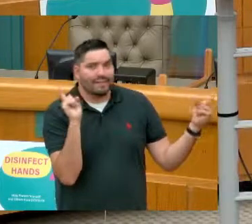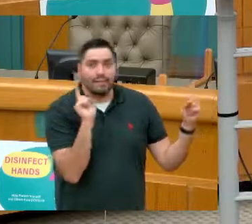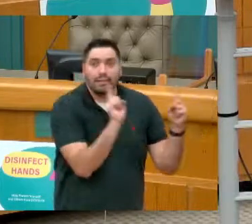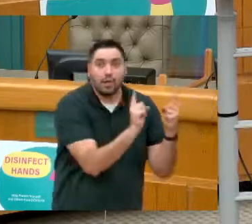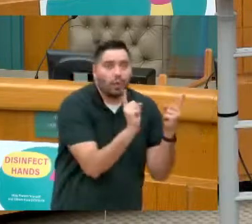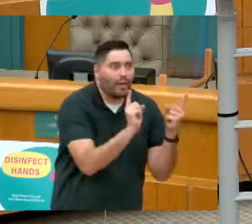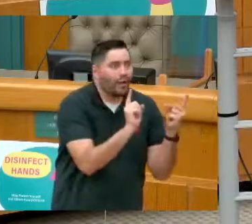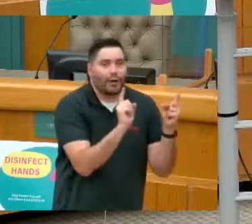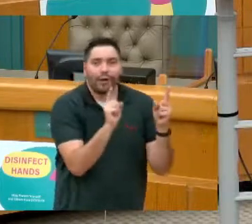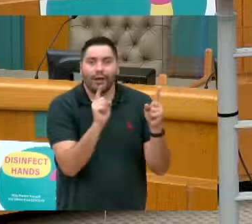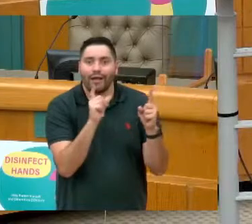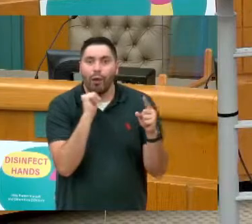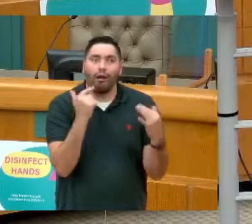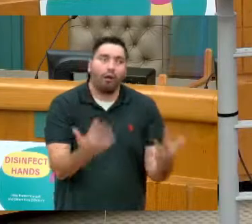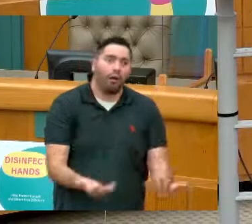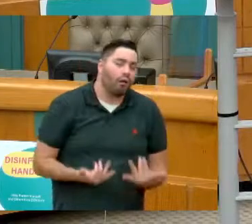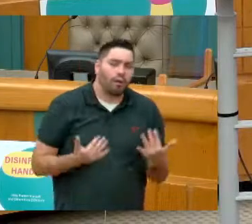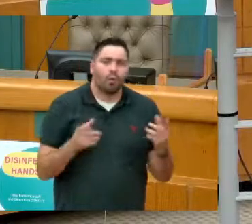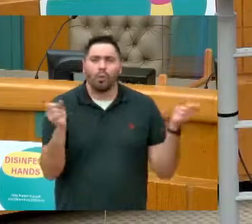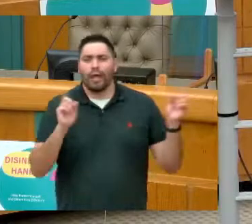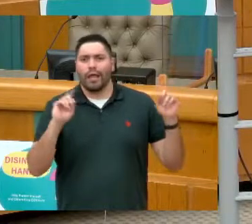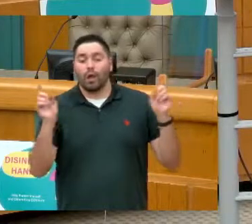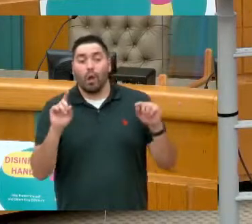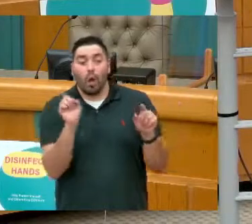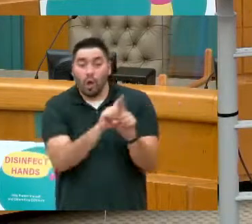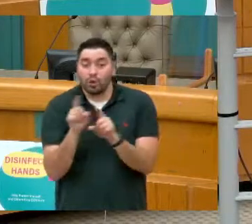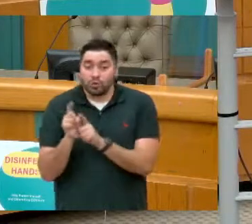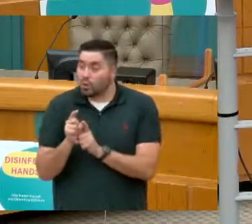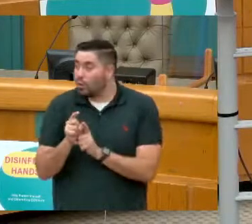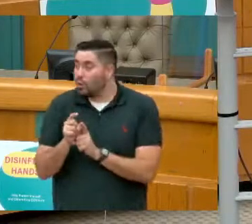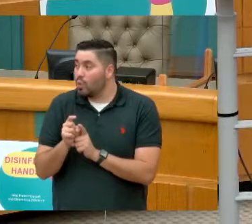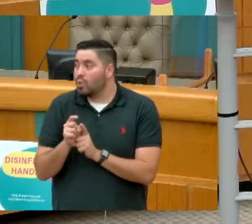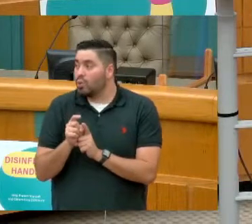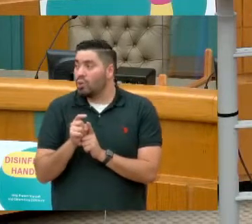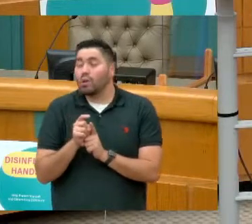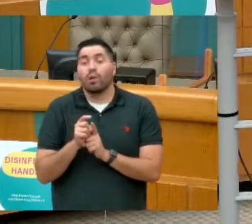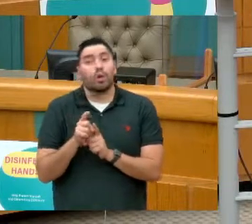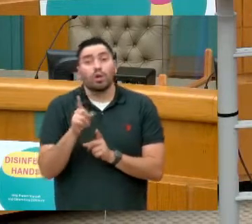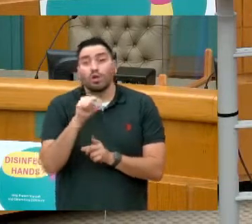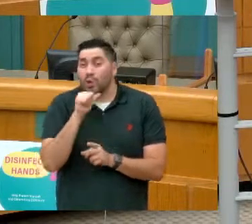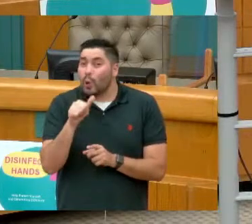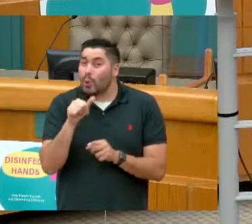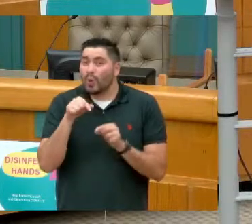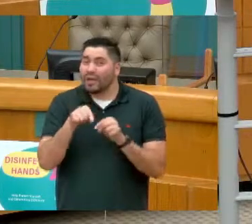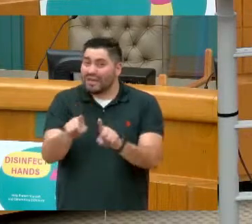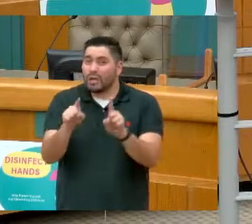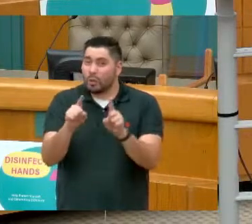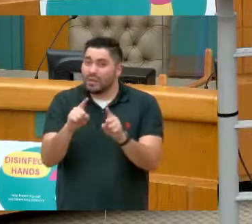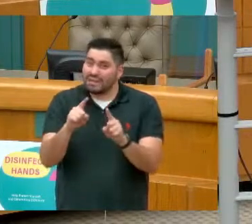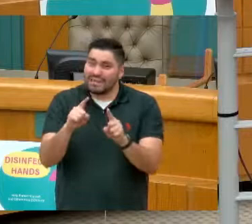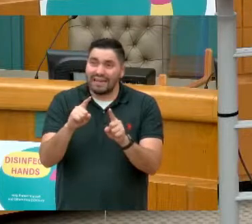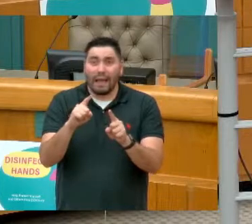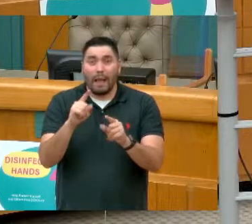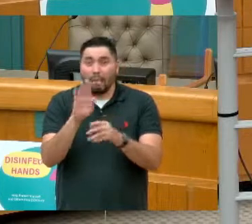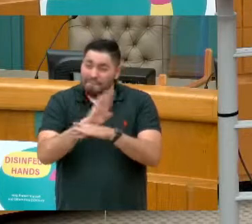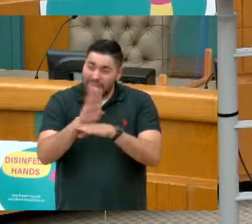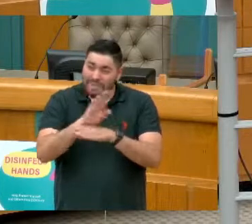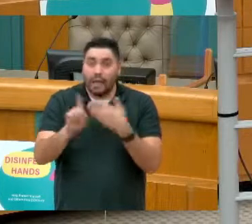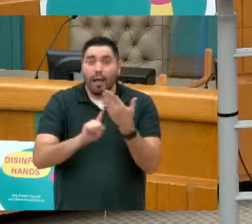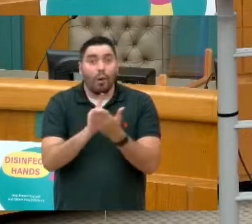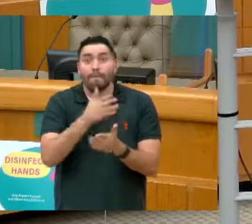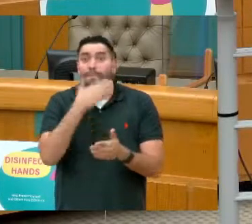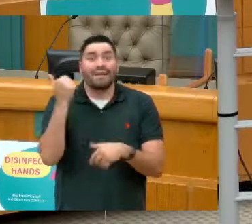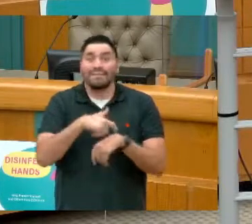registered voter, you can go to any one of the 84 polling locations that you choose, whatever is most convenient for